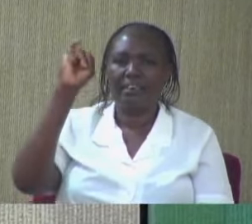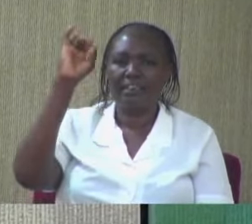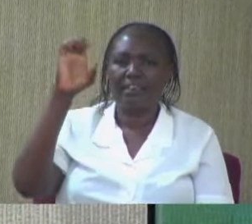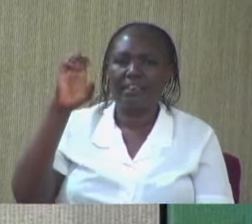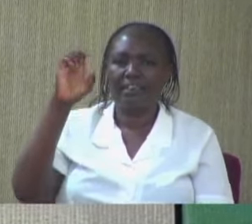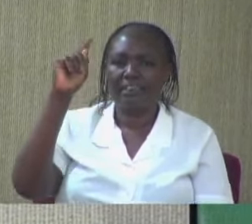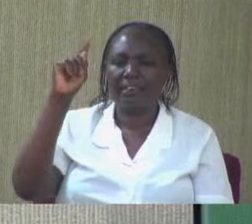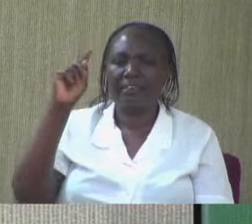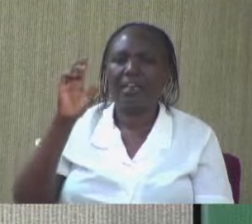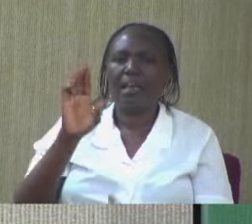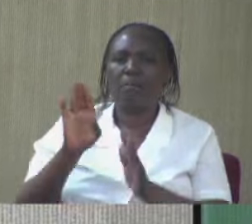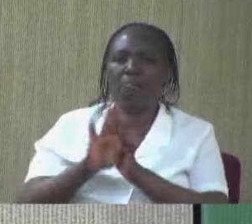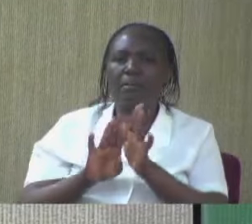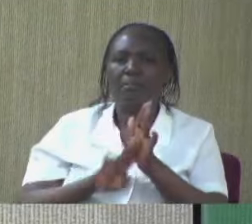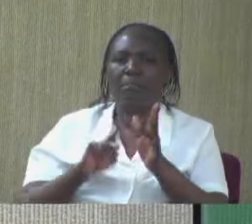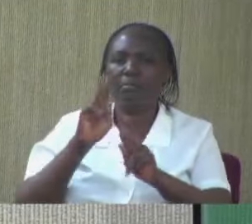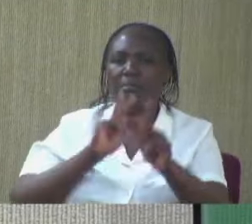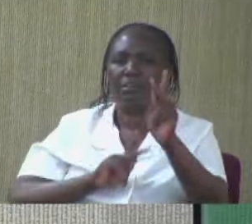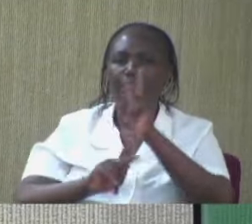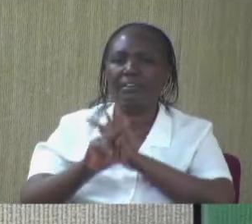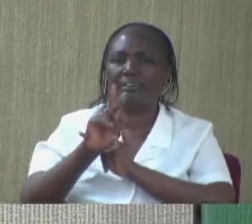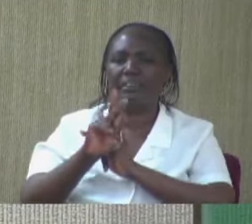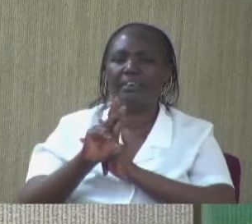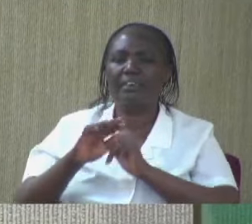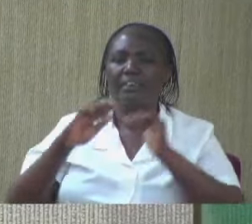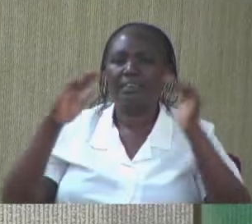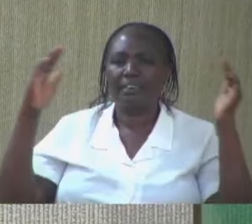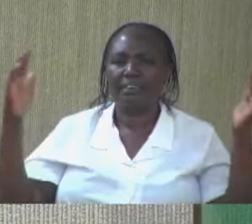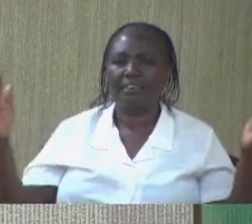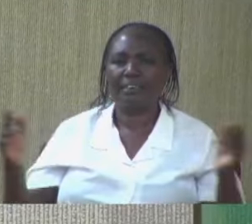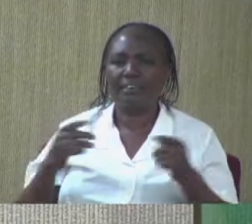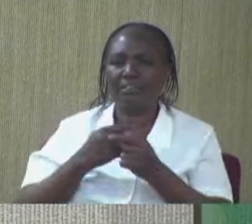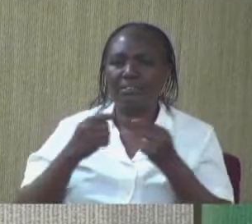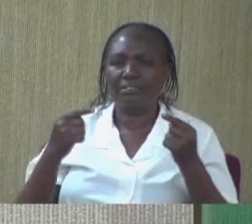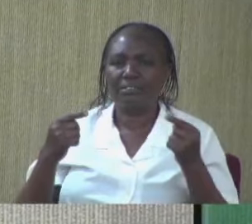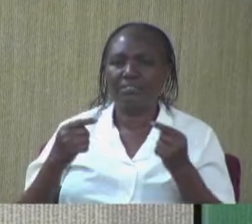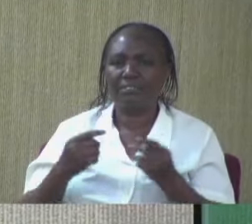Bible prophecy. The great controversy.